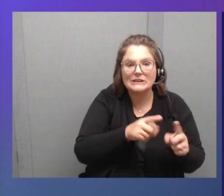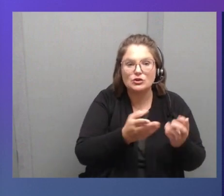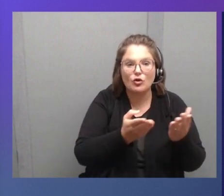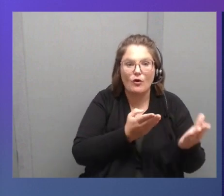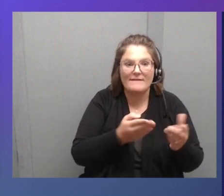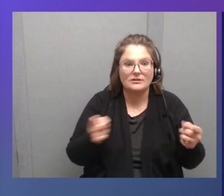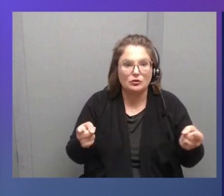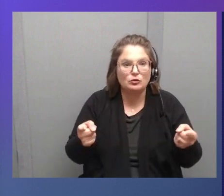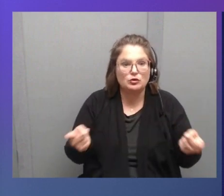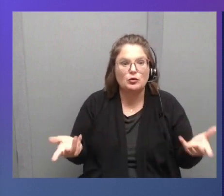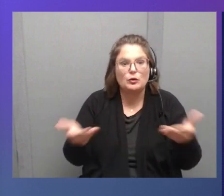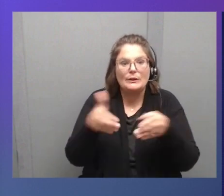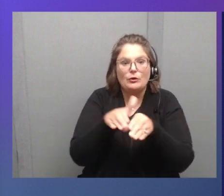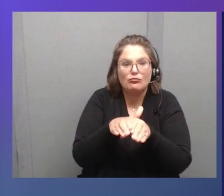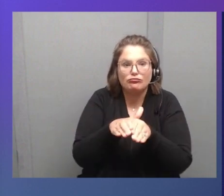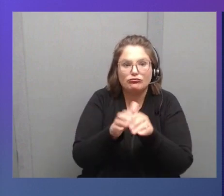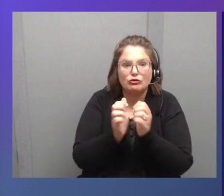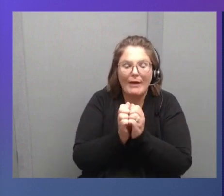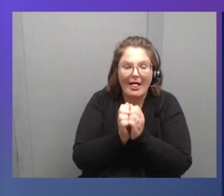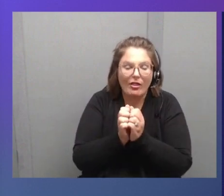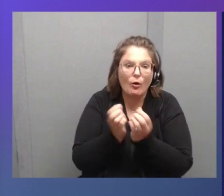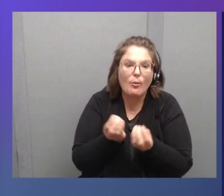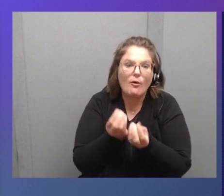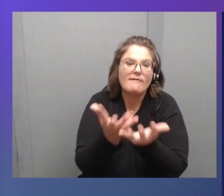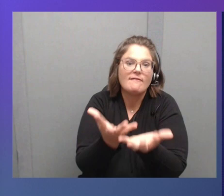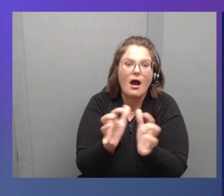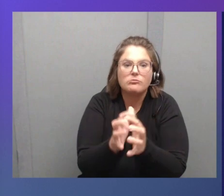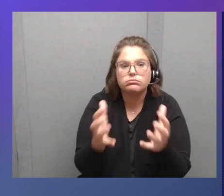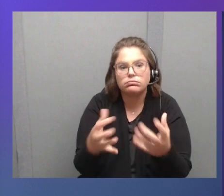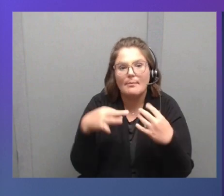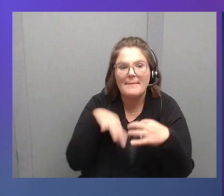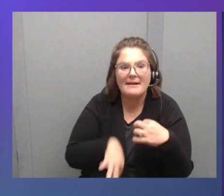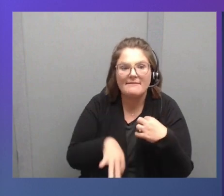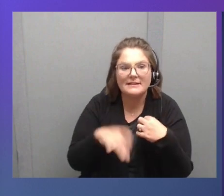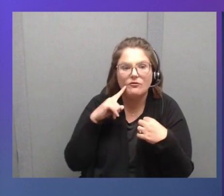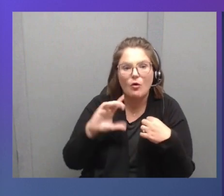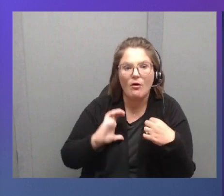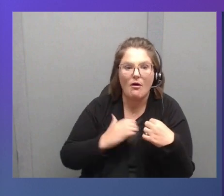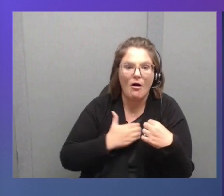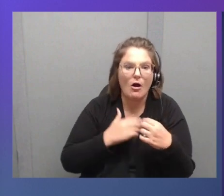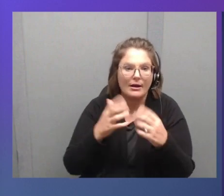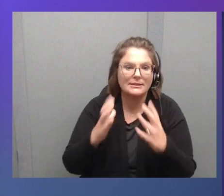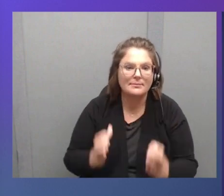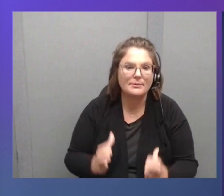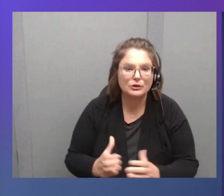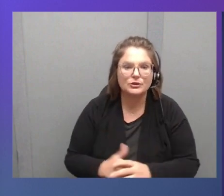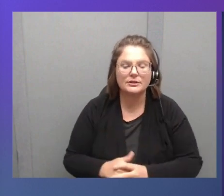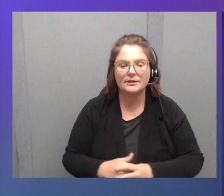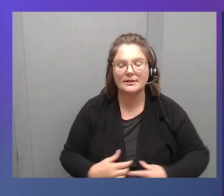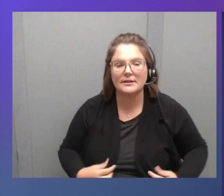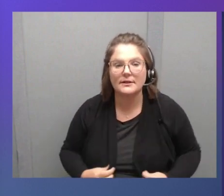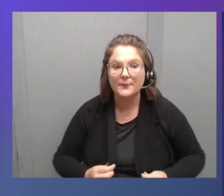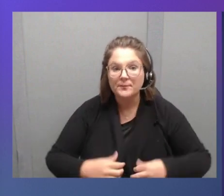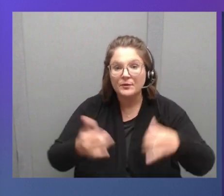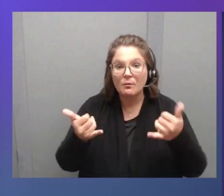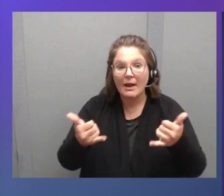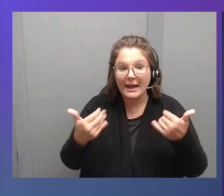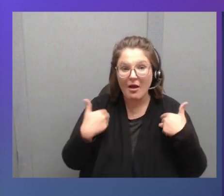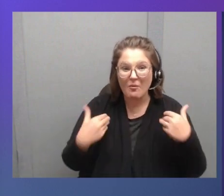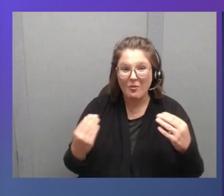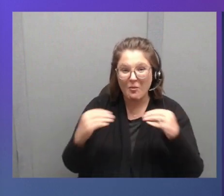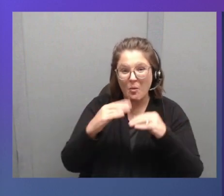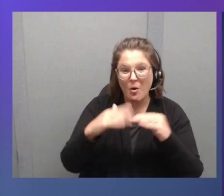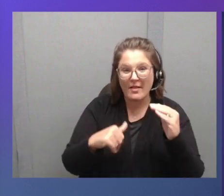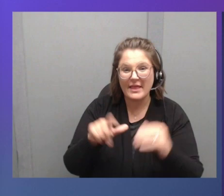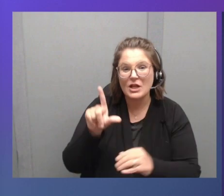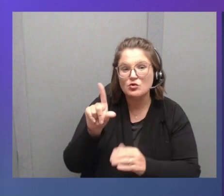provides enormous benefits for our customers. In fact, as of right now, we have more than 20 million concurrent